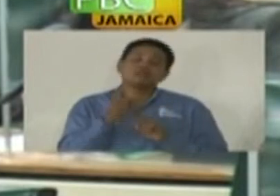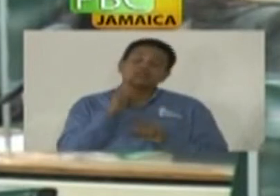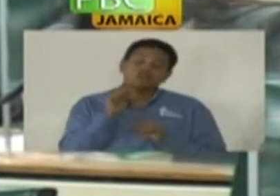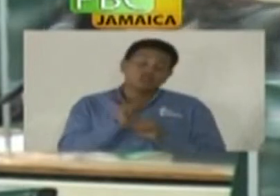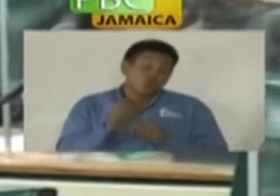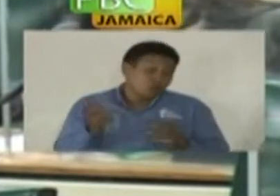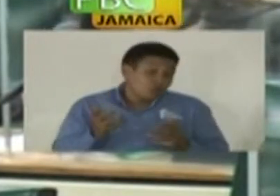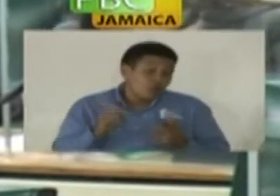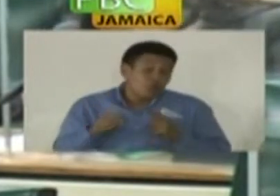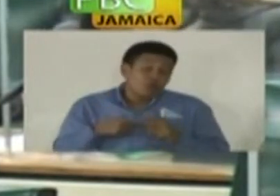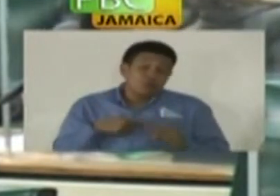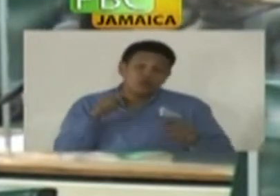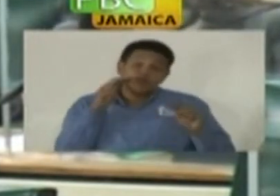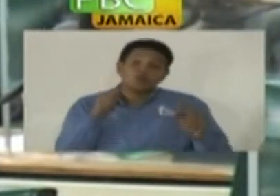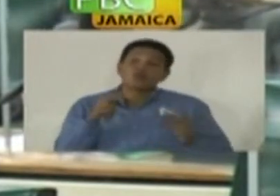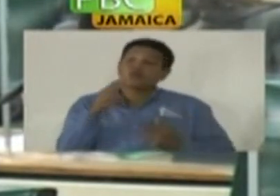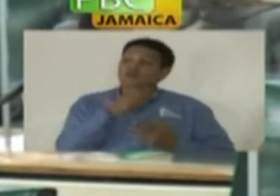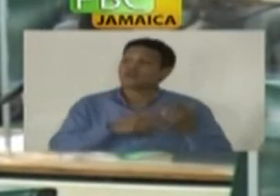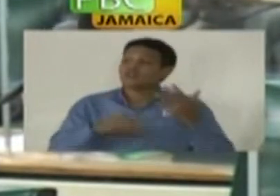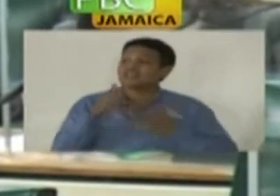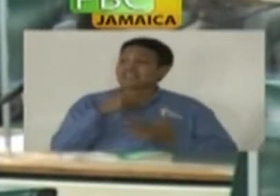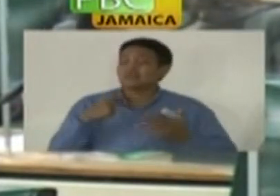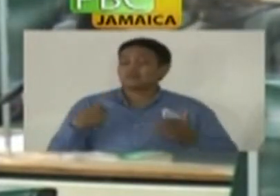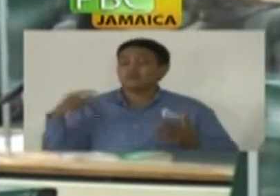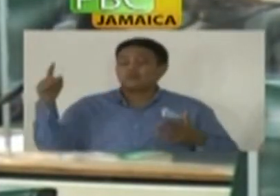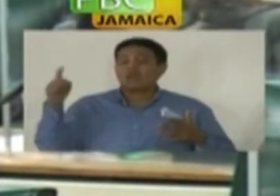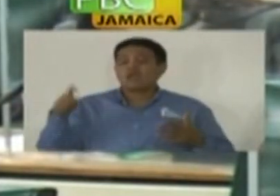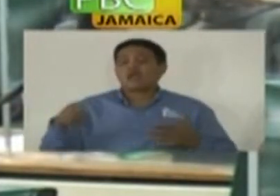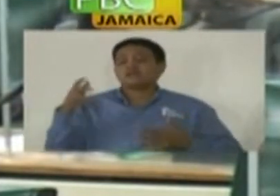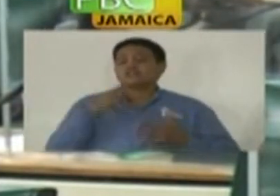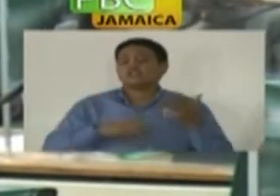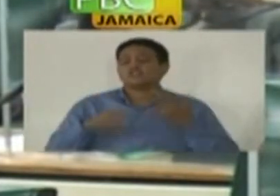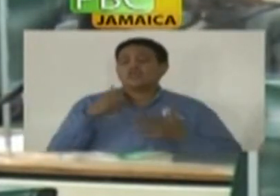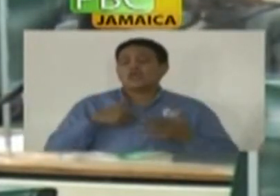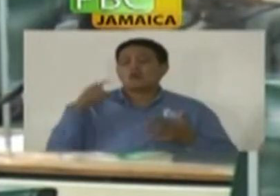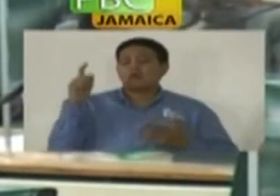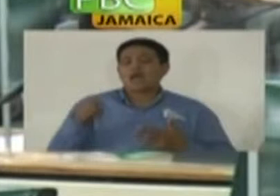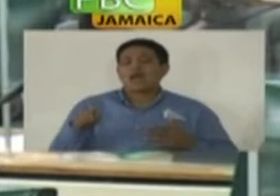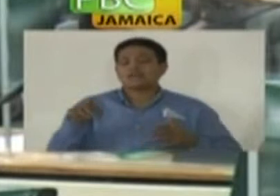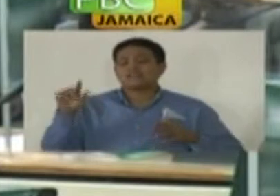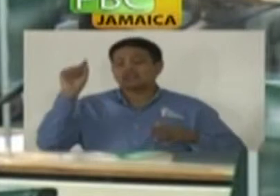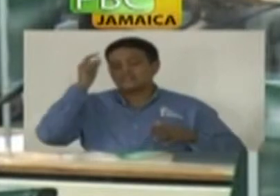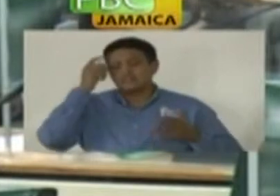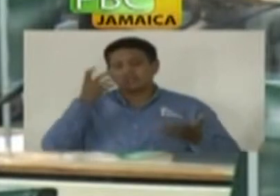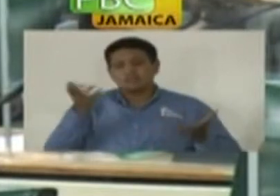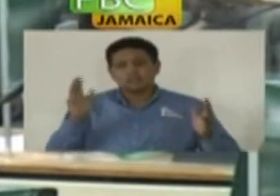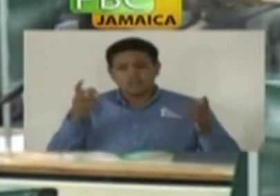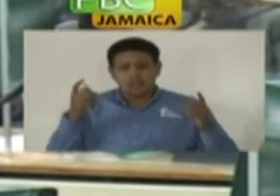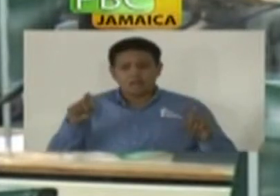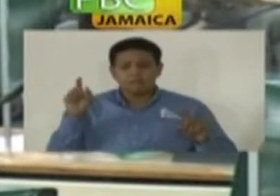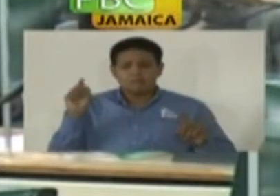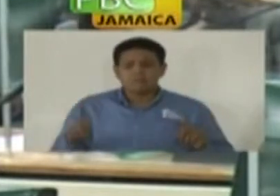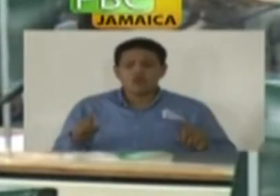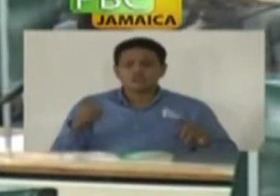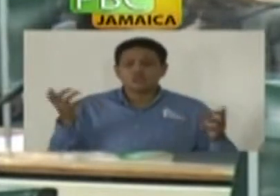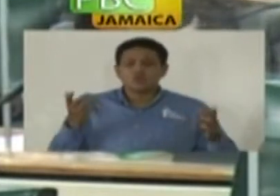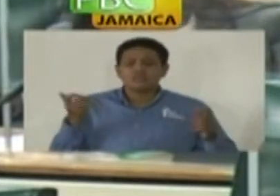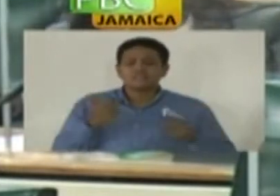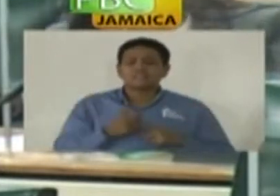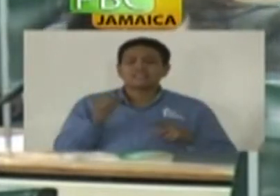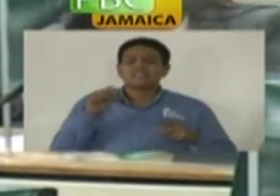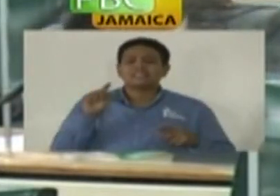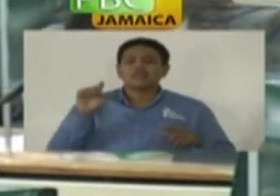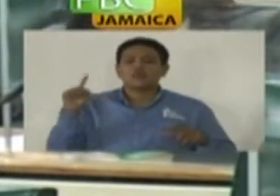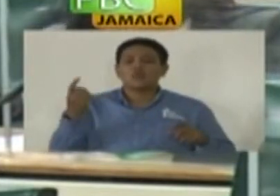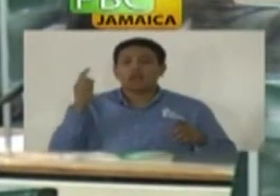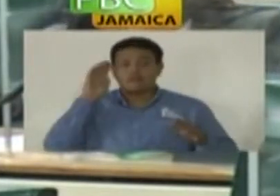certainly when we look at the society, when we ask of the society and we ask of the state, must it be that the state only